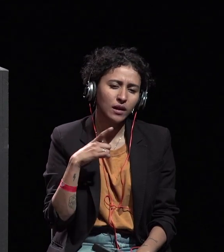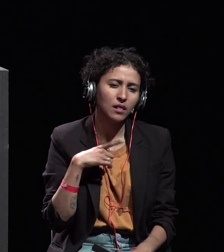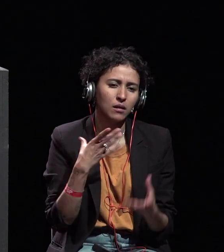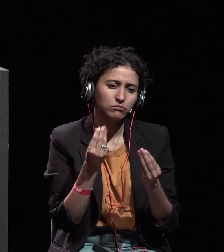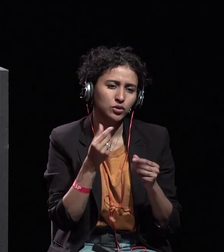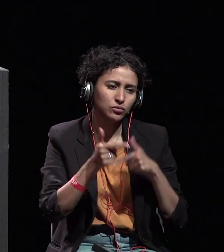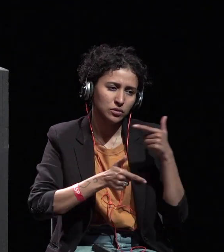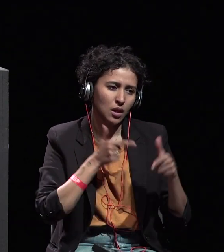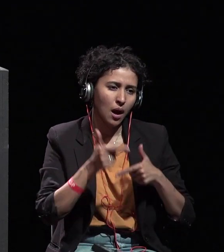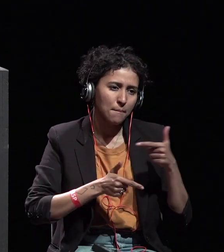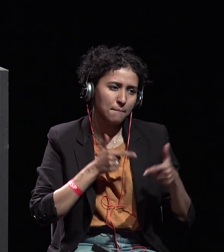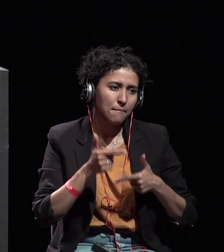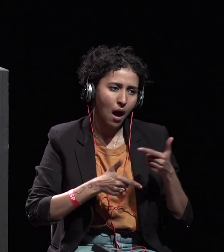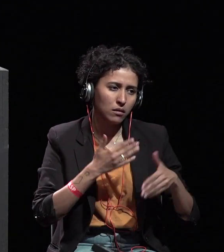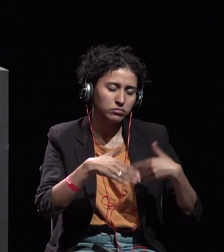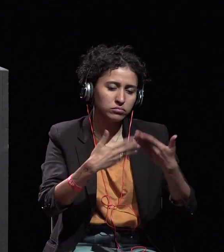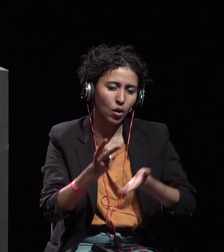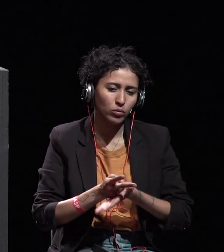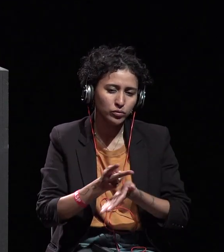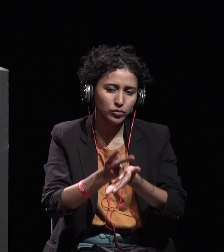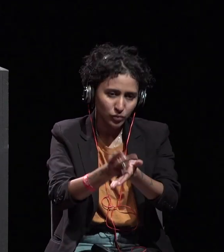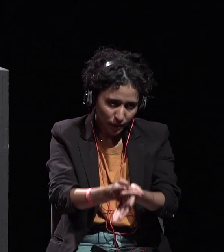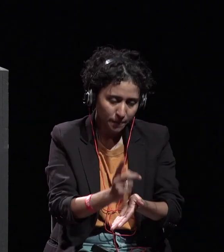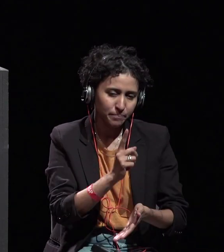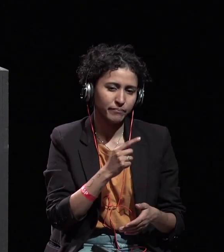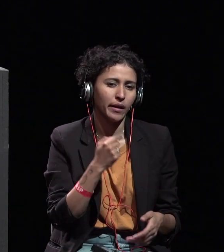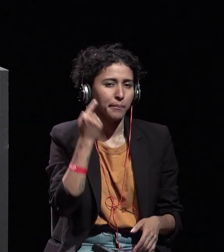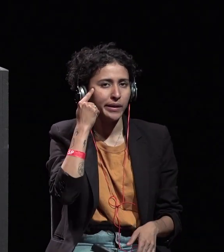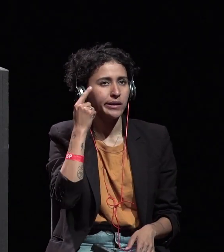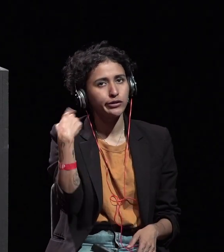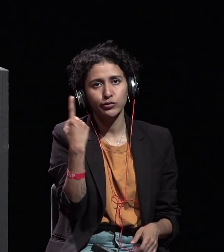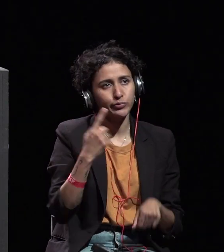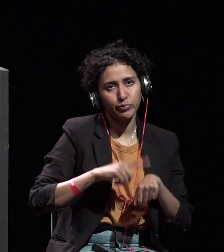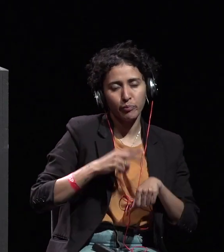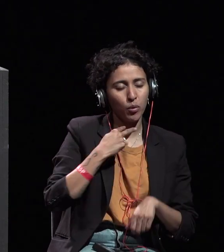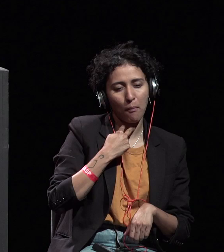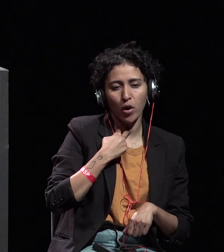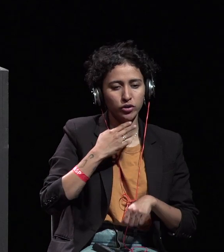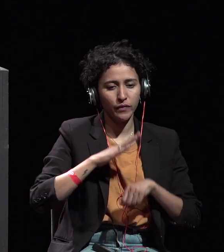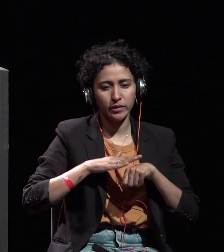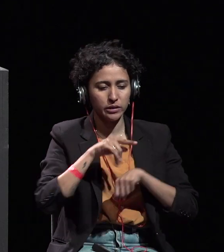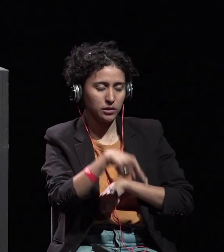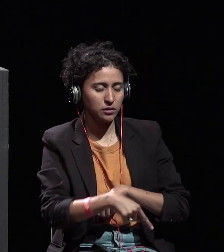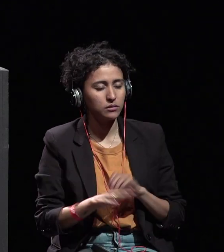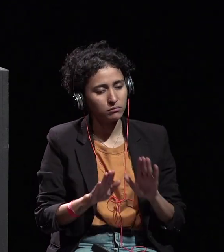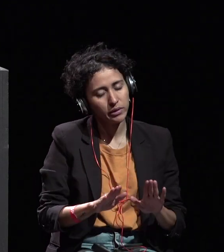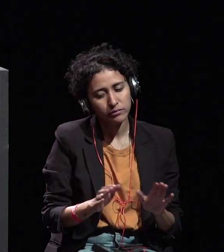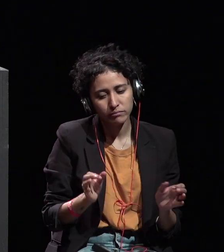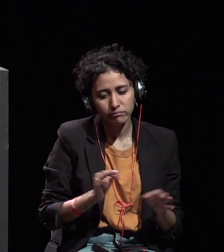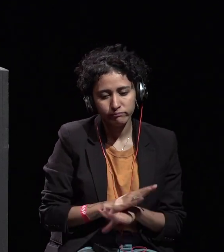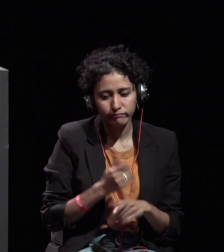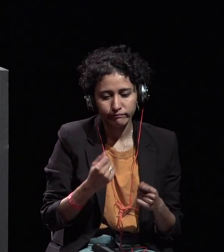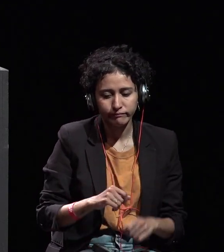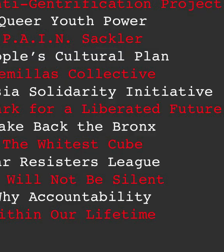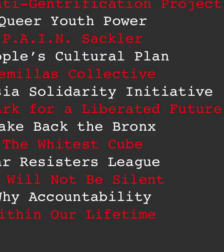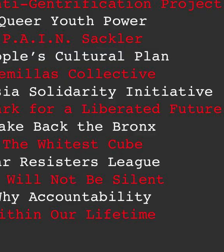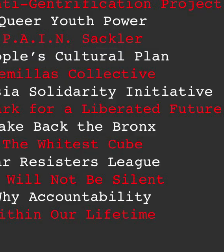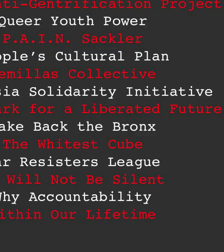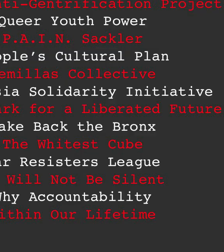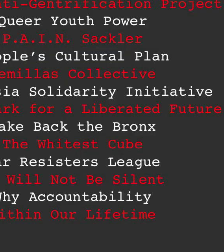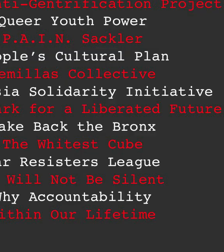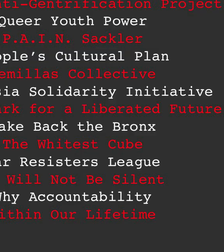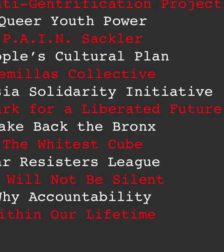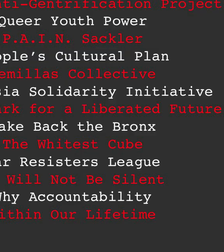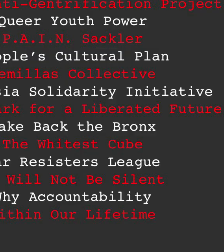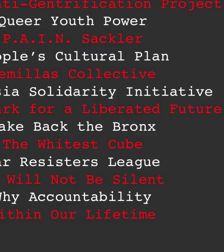Before I conclude my presentation, I want to shout out our decolonial formation back in New York City. As we prepare for civil unrest to finally break in the